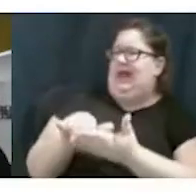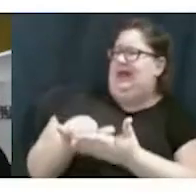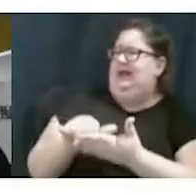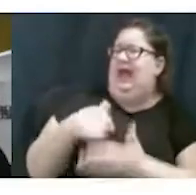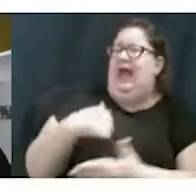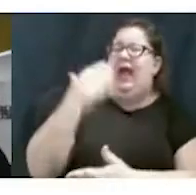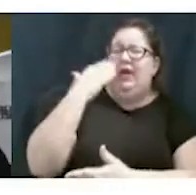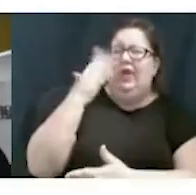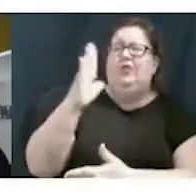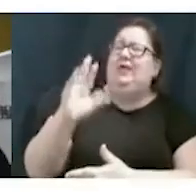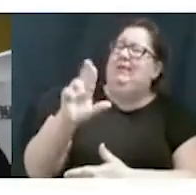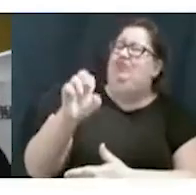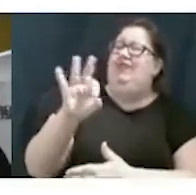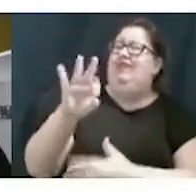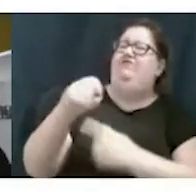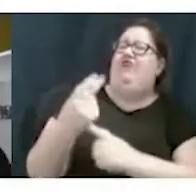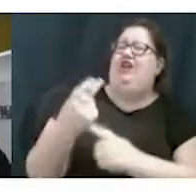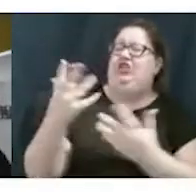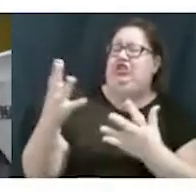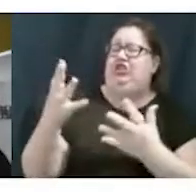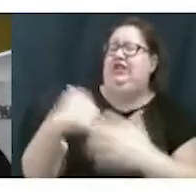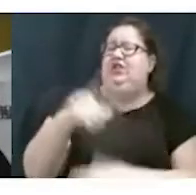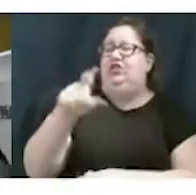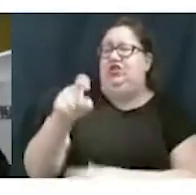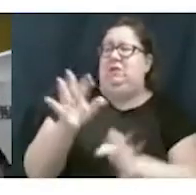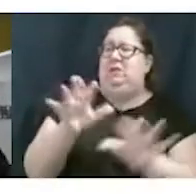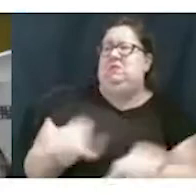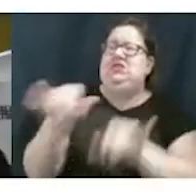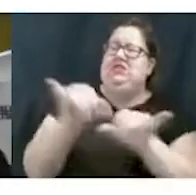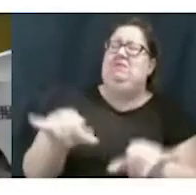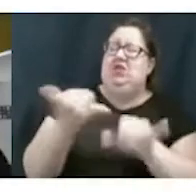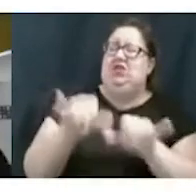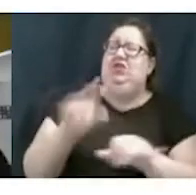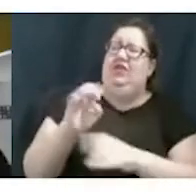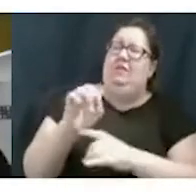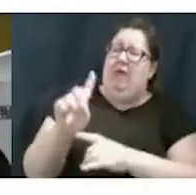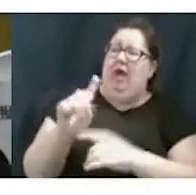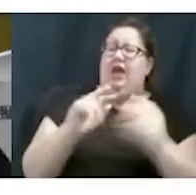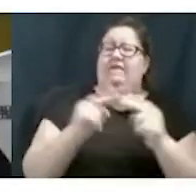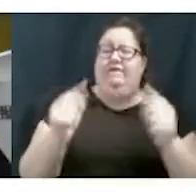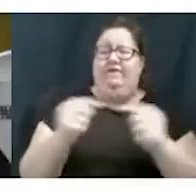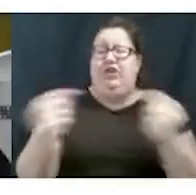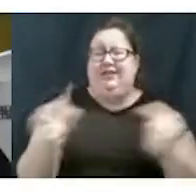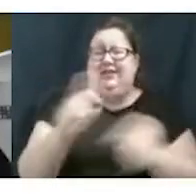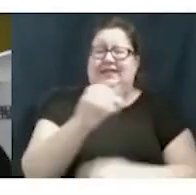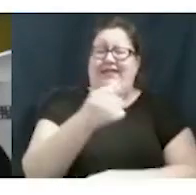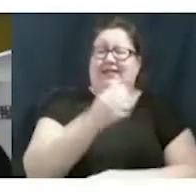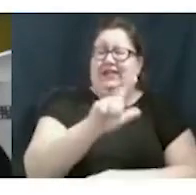just going to be a refresh. So it should be pretty similar to the mod versus Digital Media 1